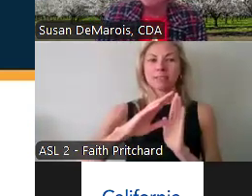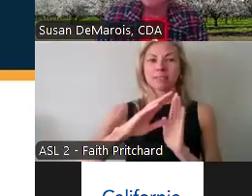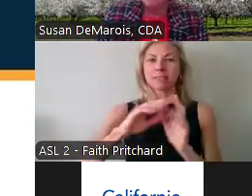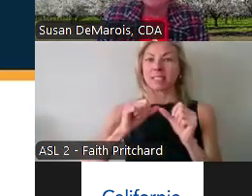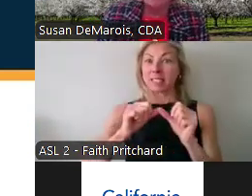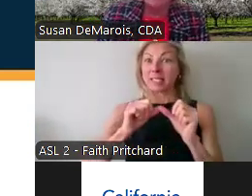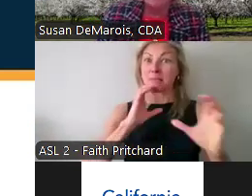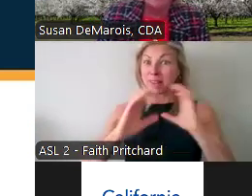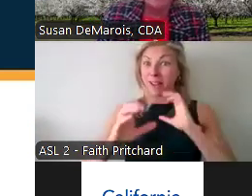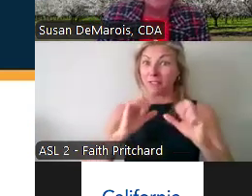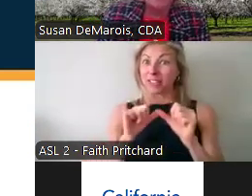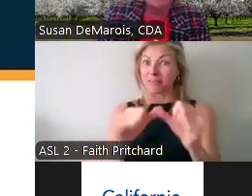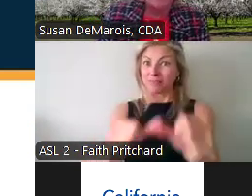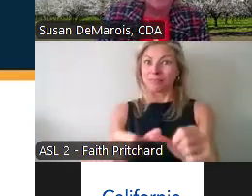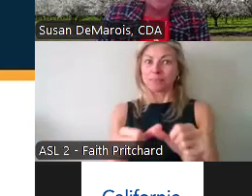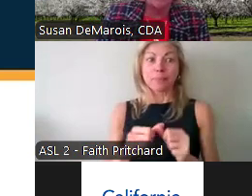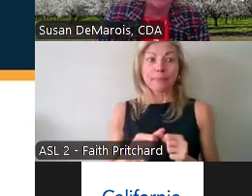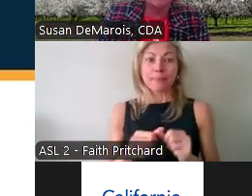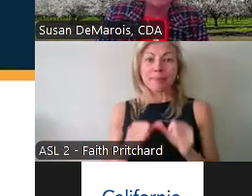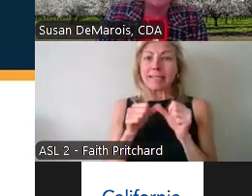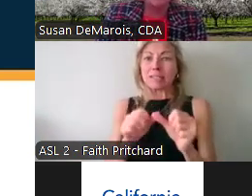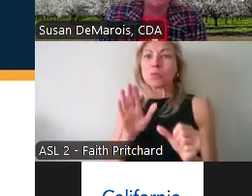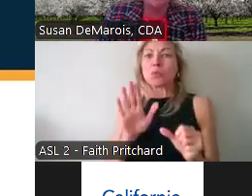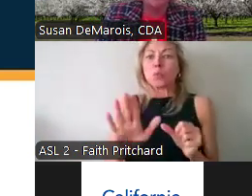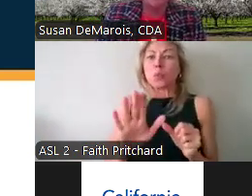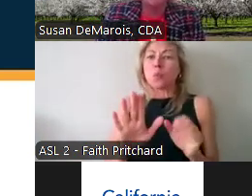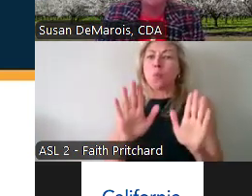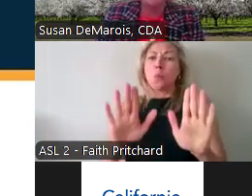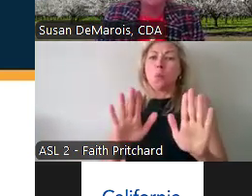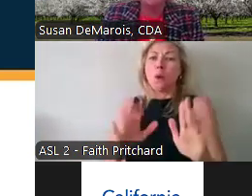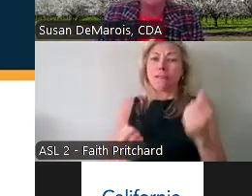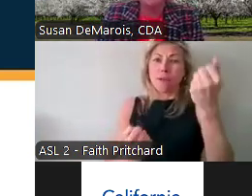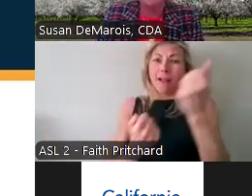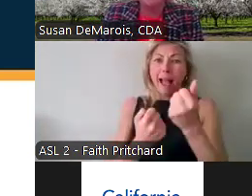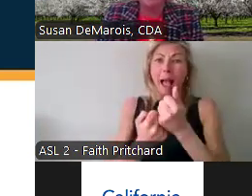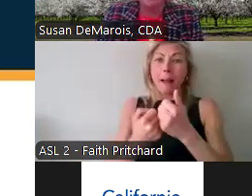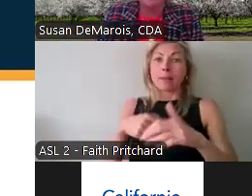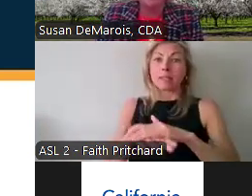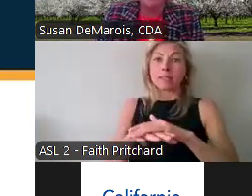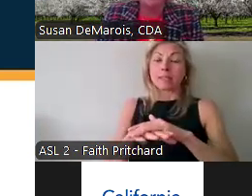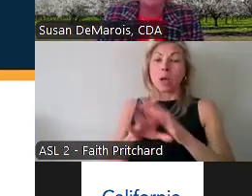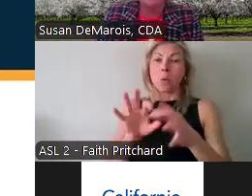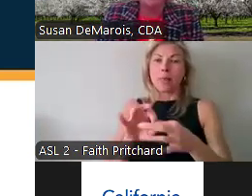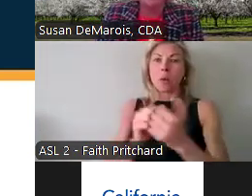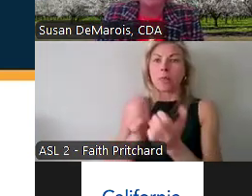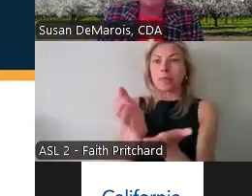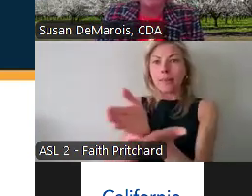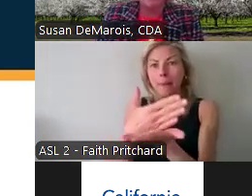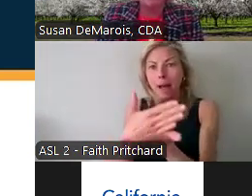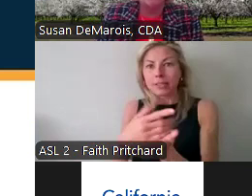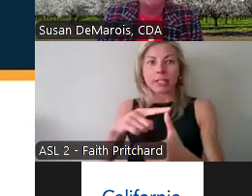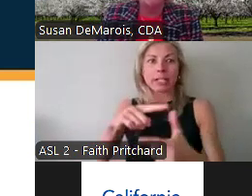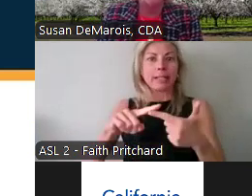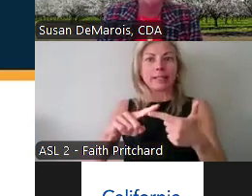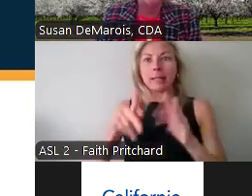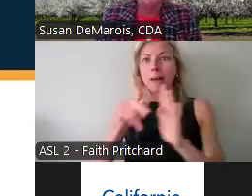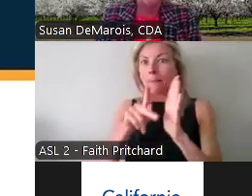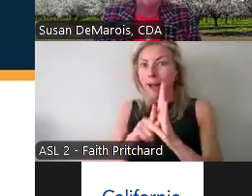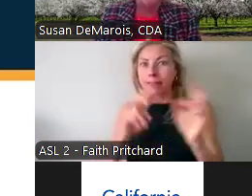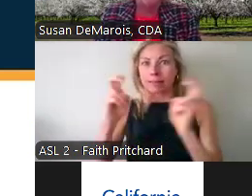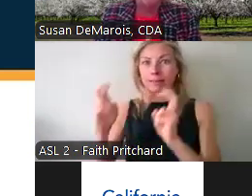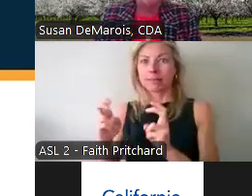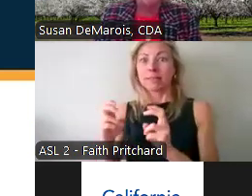Please continue your fantastic advocacy on the budget and policy issues that are before the legislature